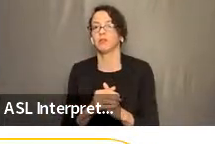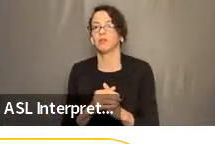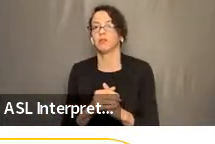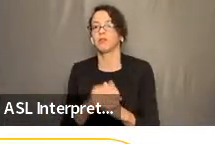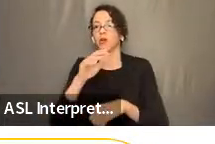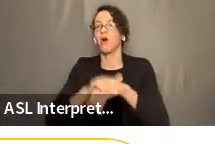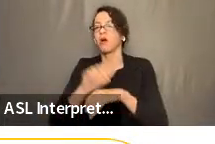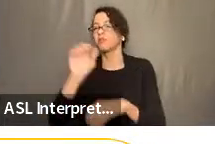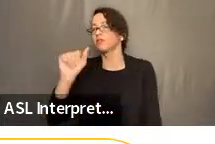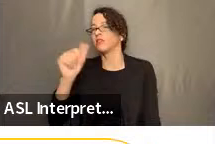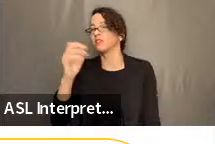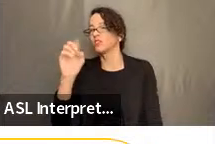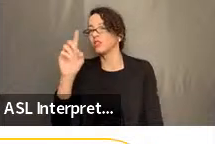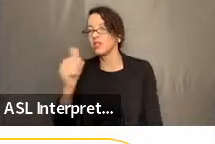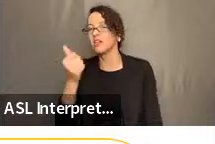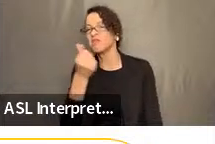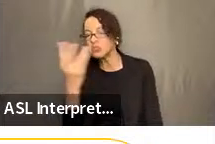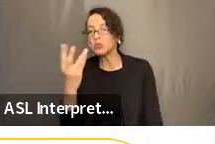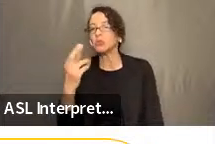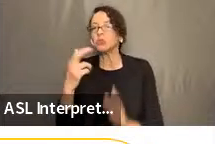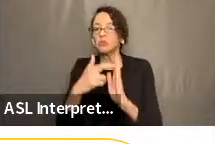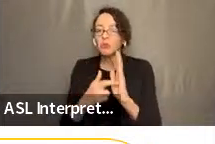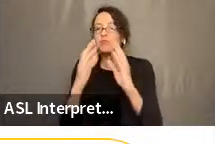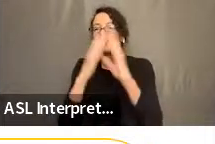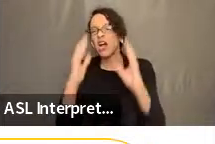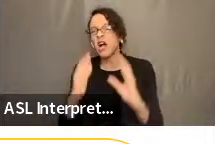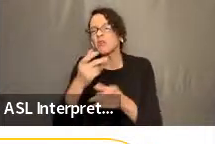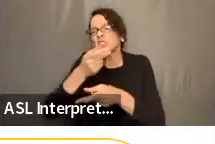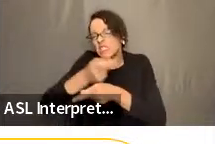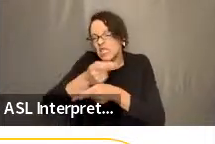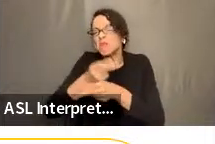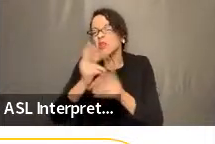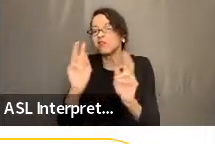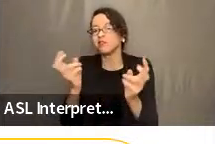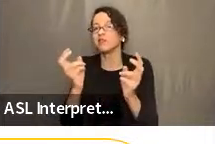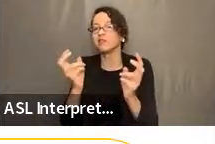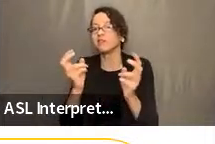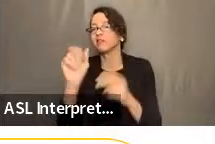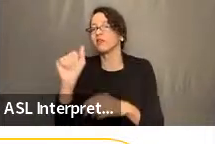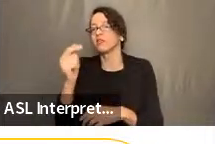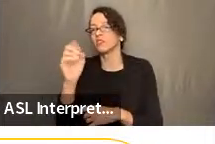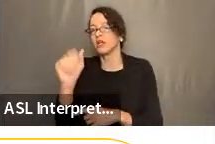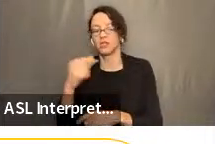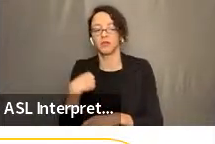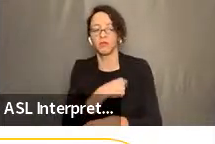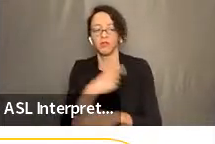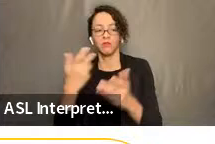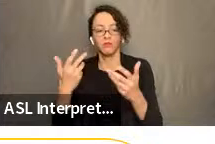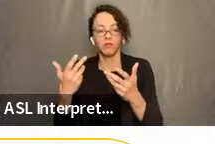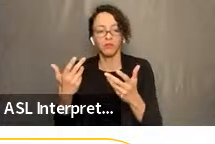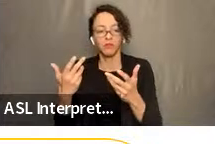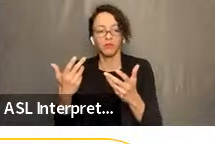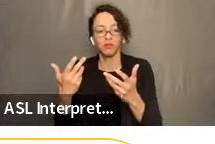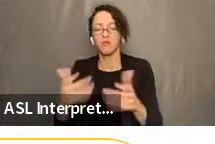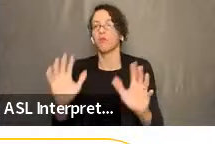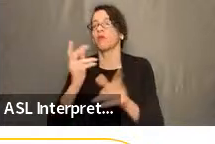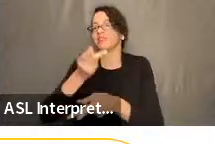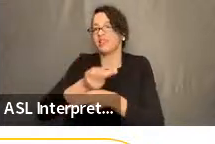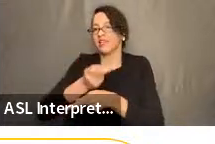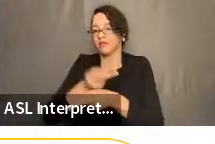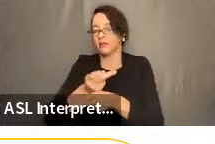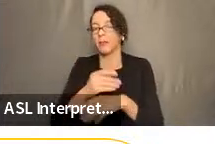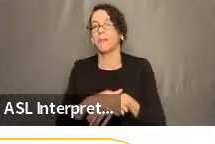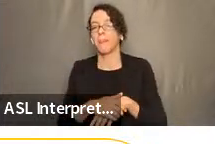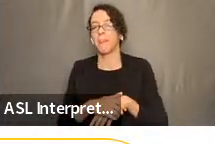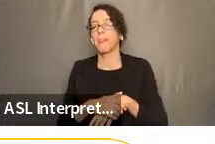few housekeeping pieces, which we've already taken care of, although I will say, please mute your microphone when